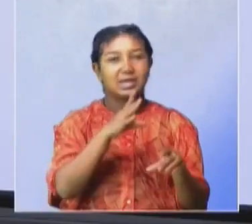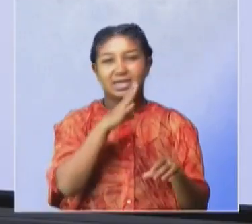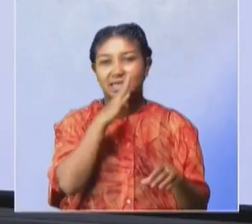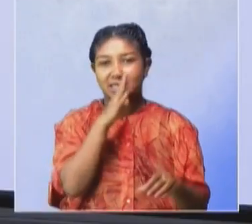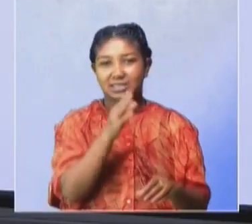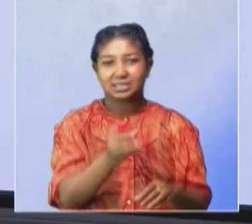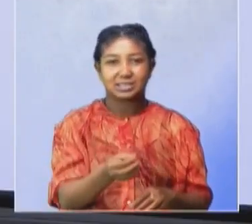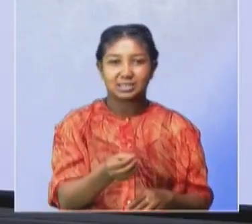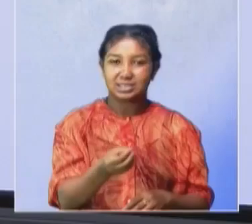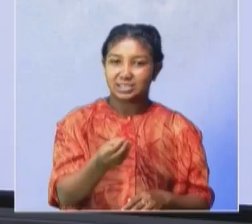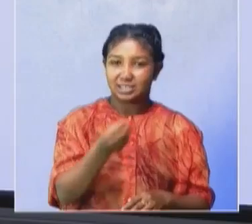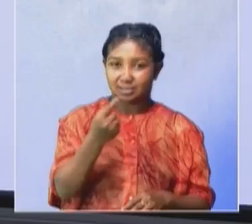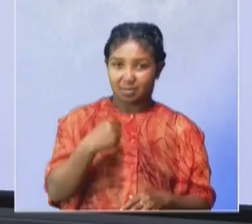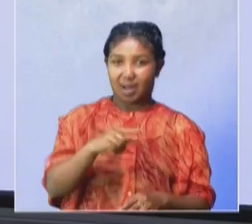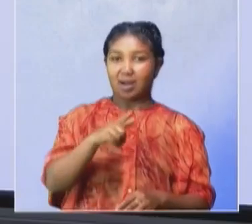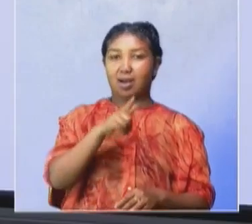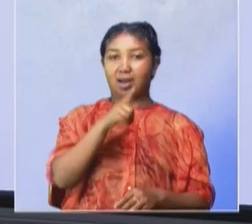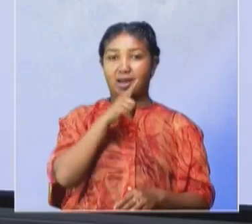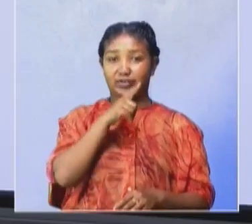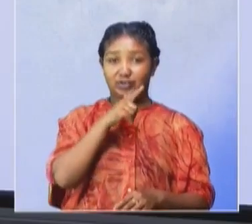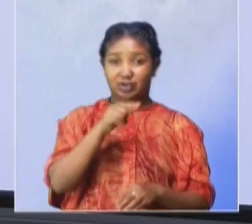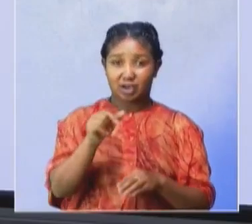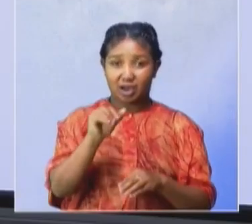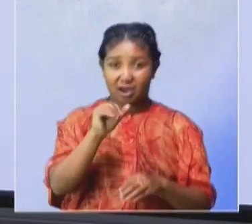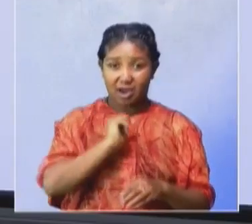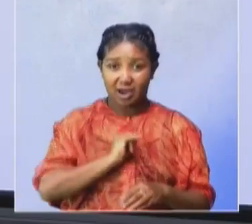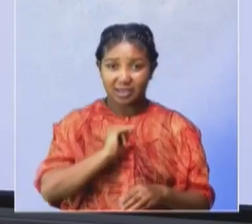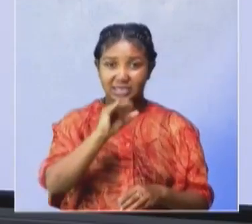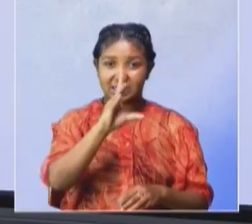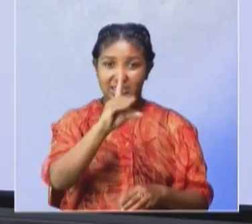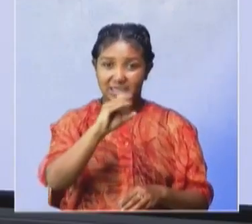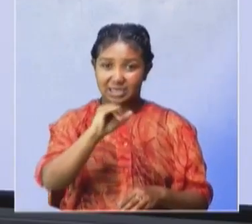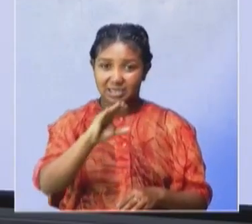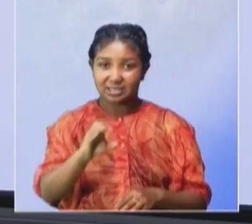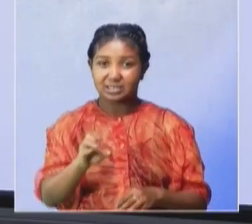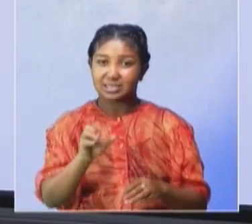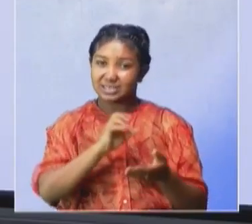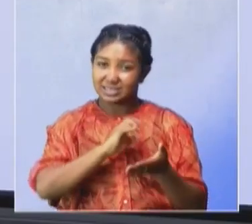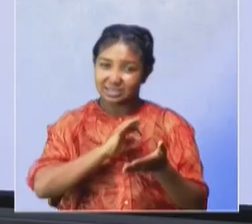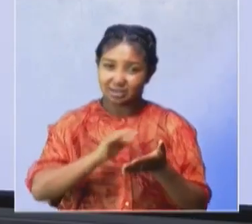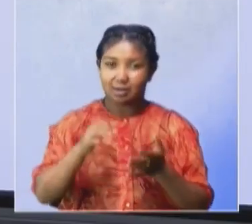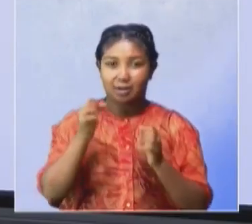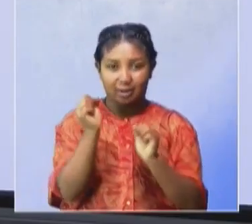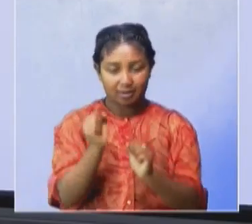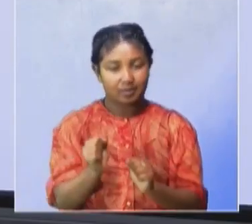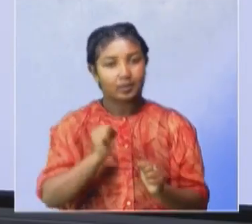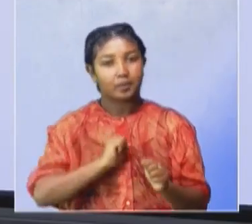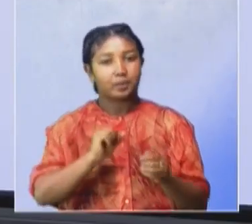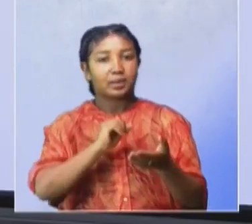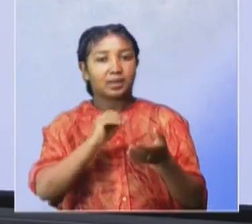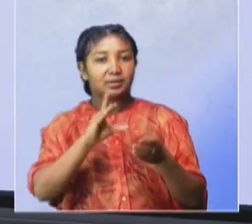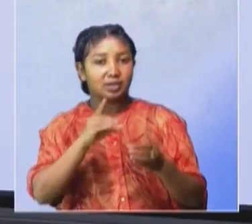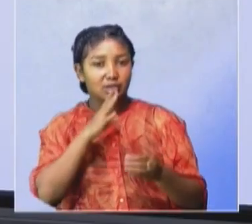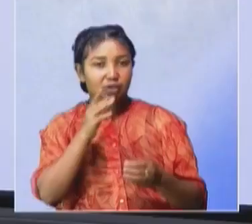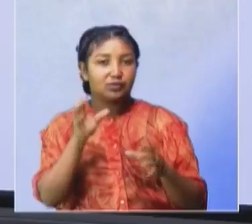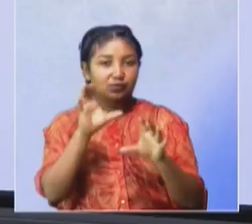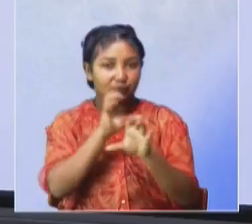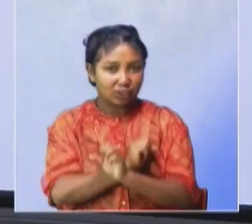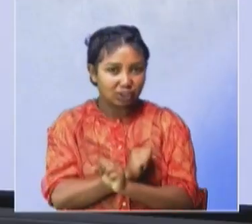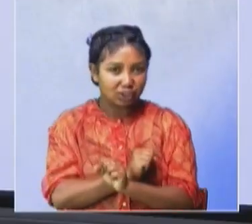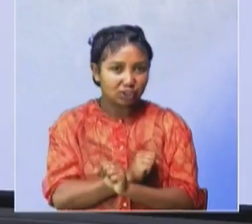eat my lunch. I didn't study hard. I didn't finish